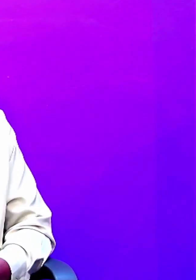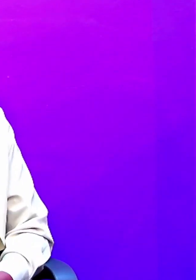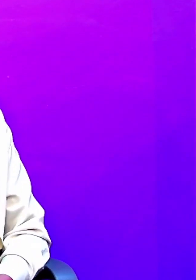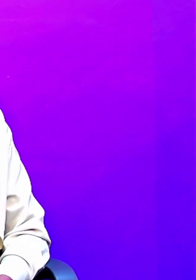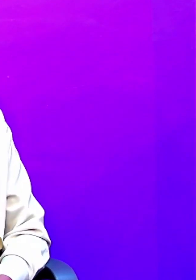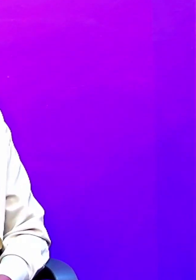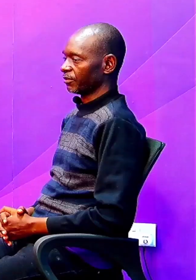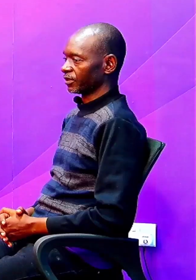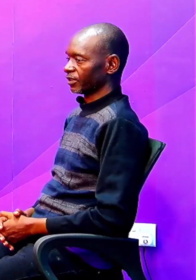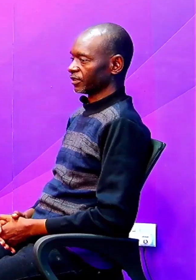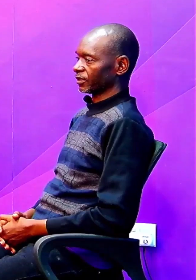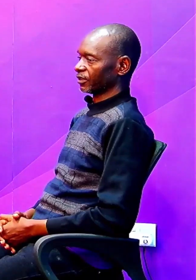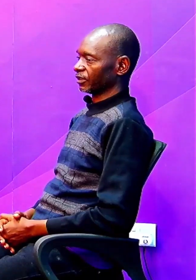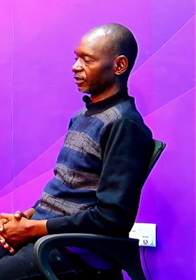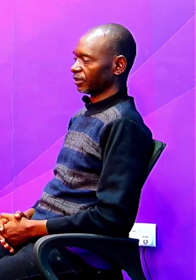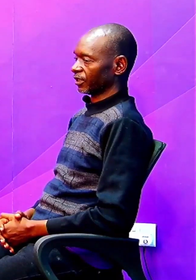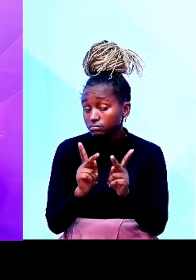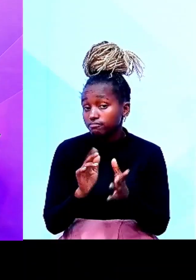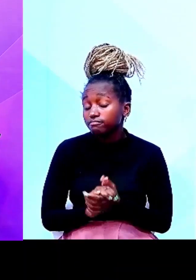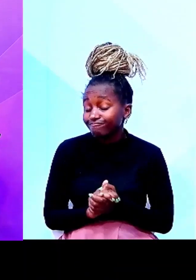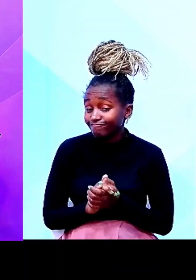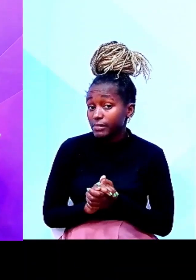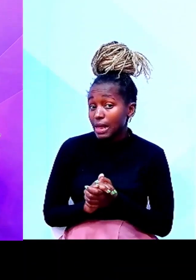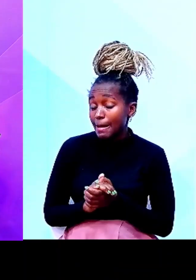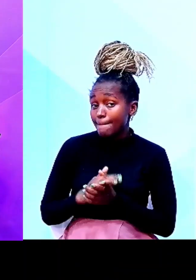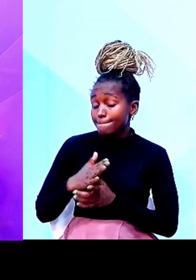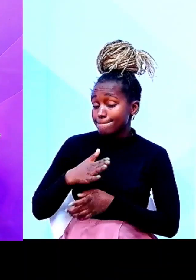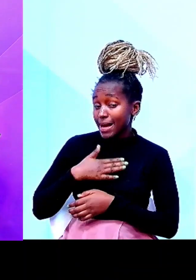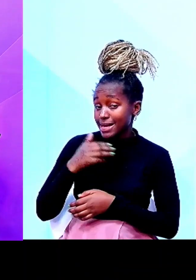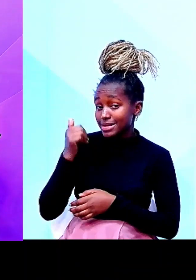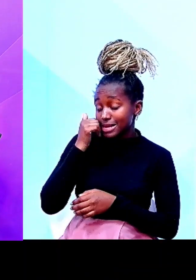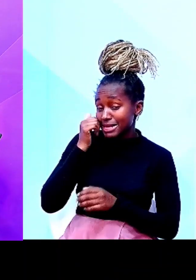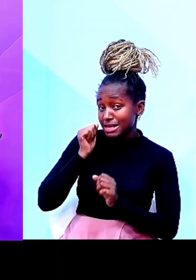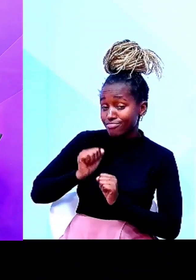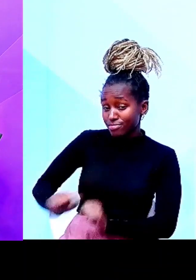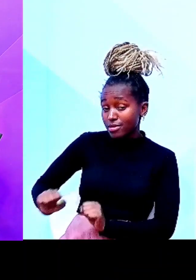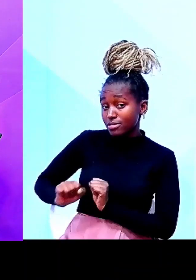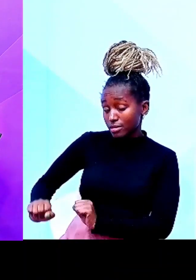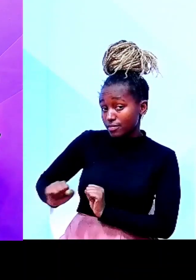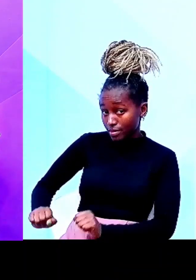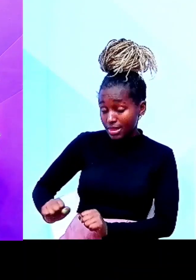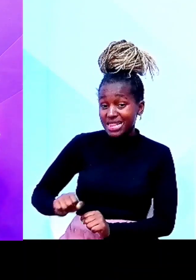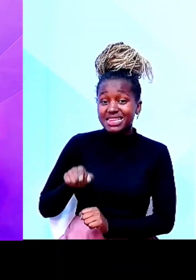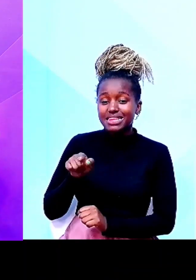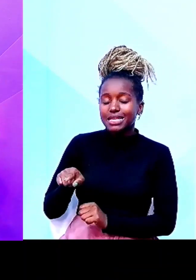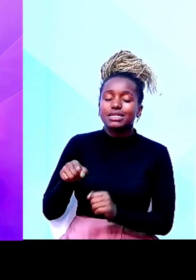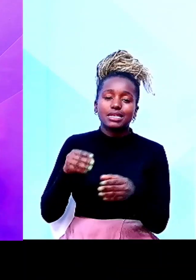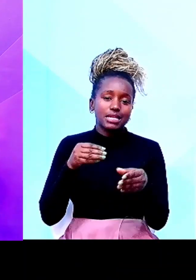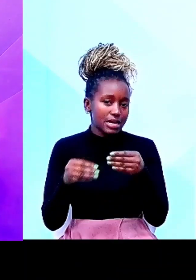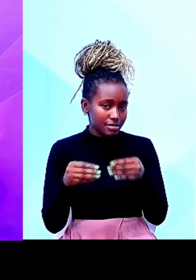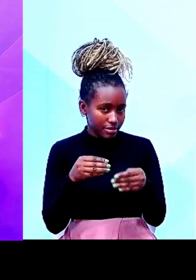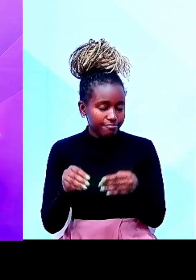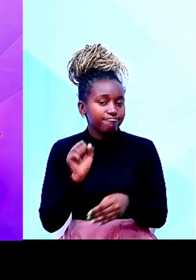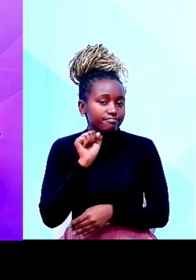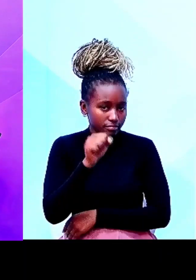Okay, epilepsy is categorized as a disability, and